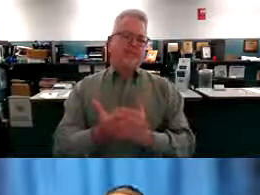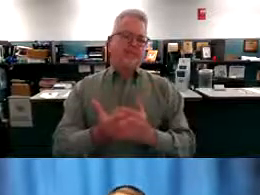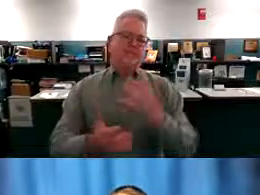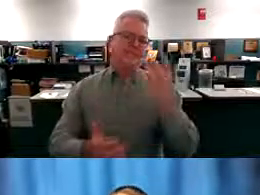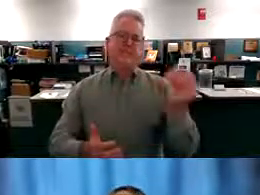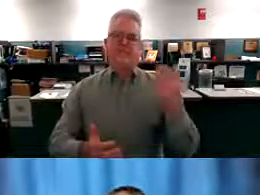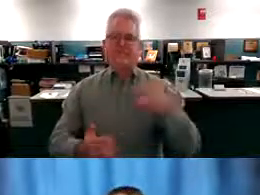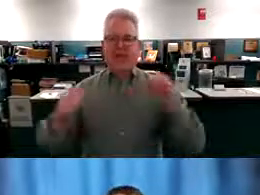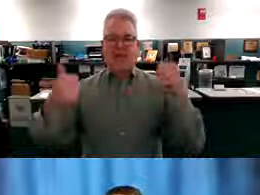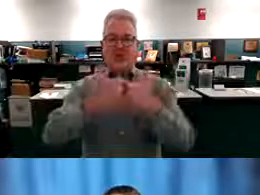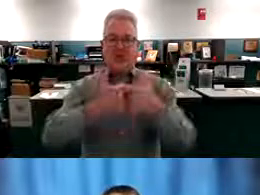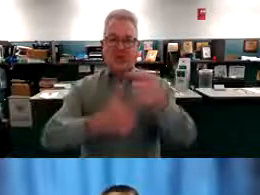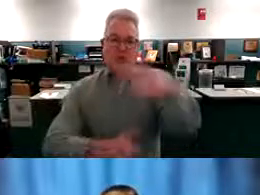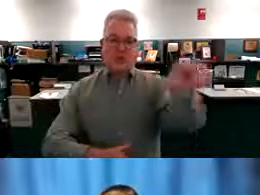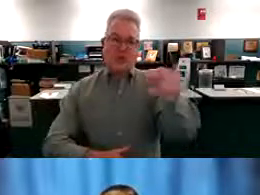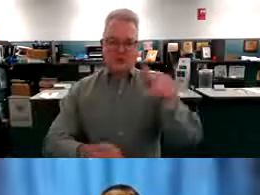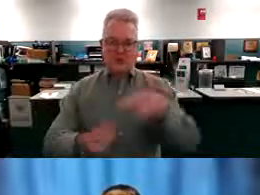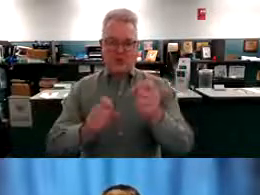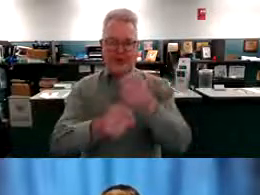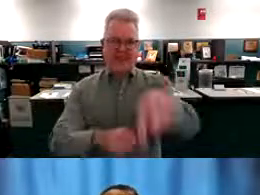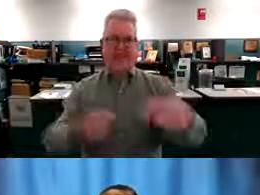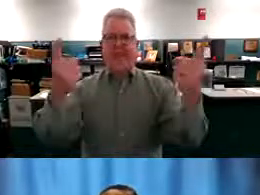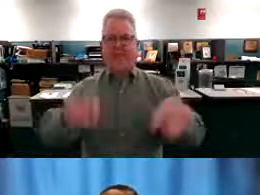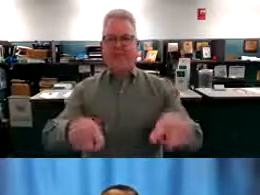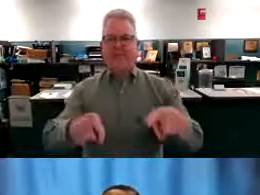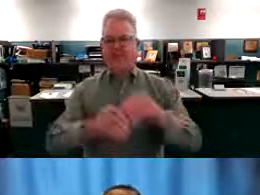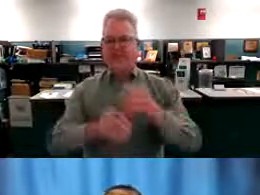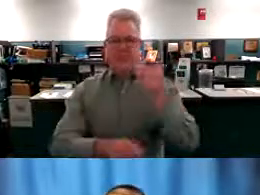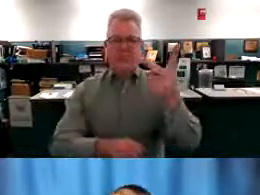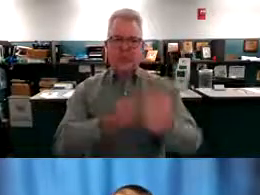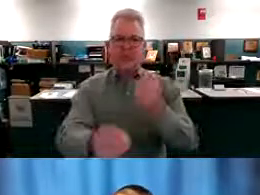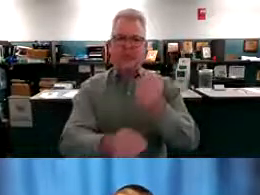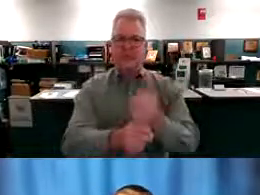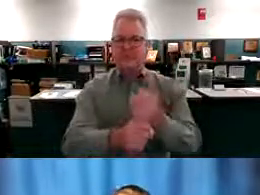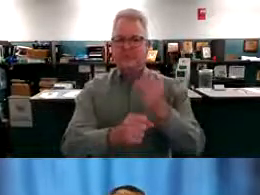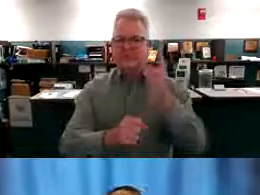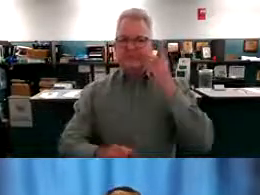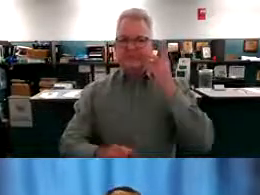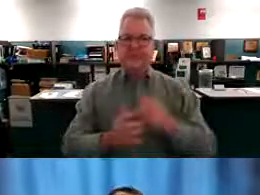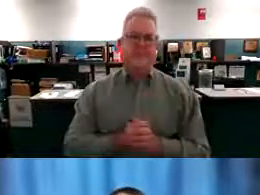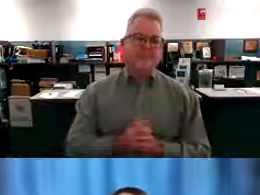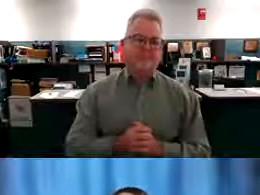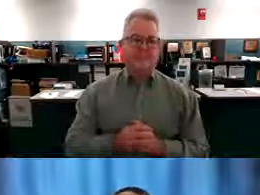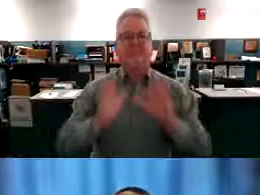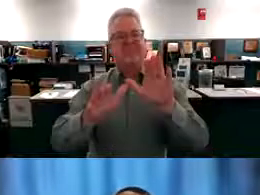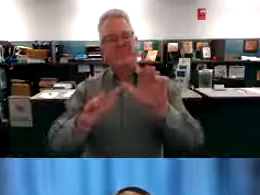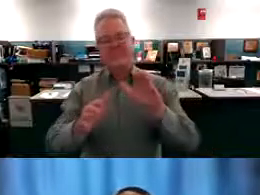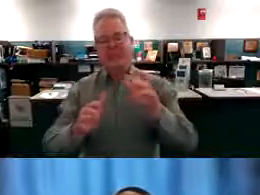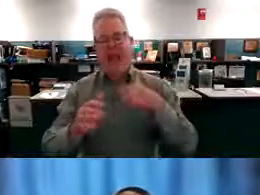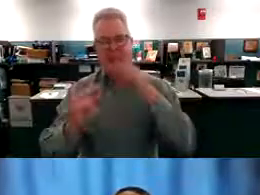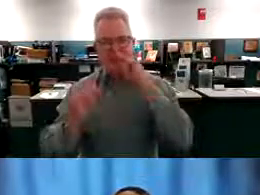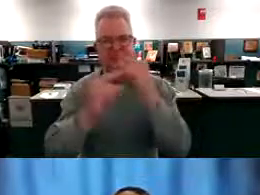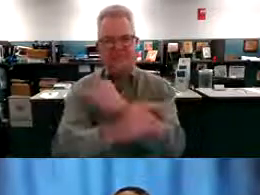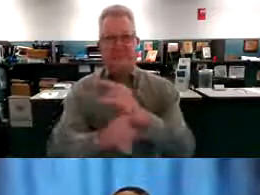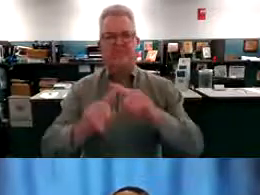So this is my wish list, and I'm challenging you to make this happen in the next few years, and we'll